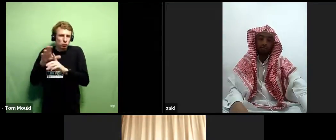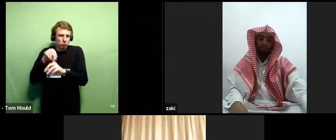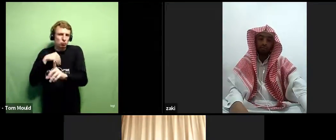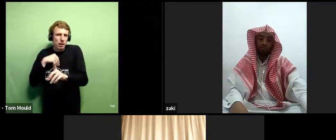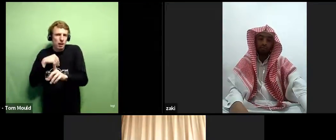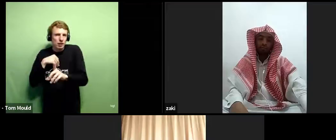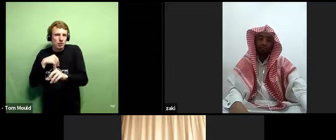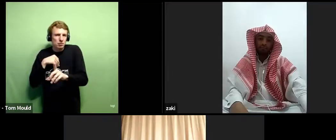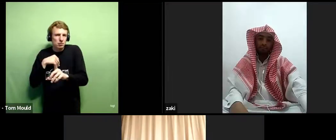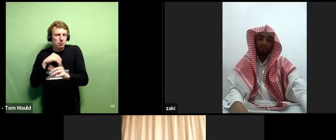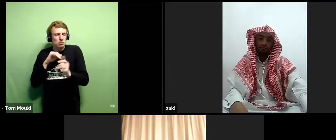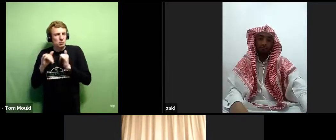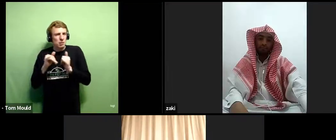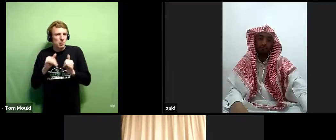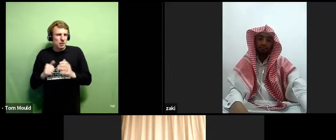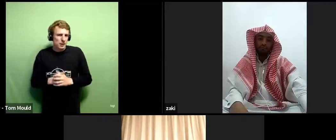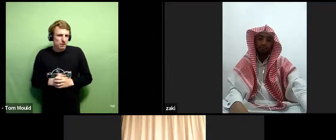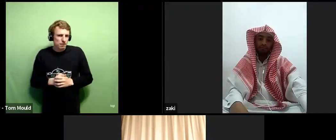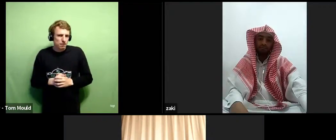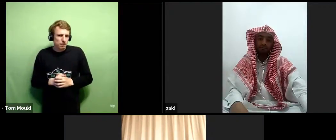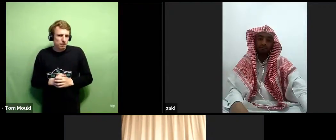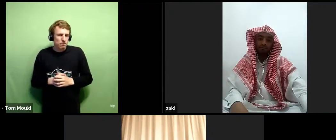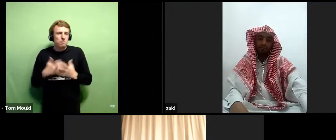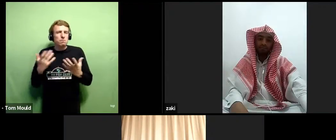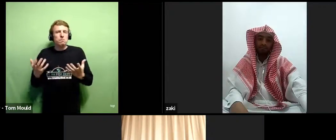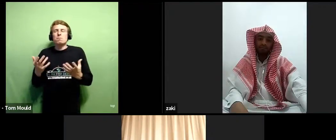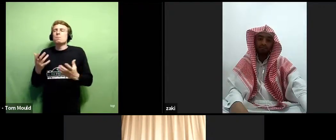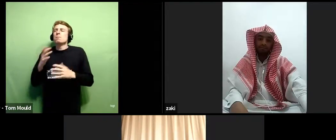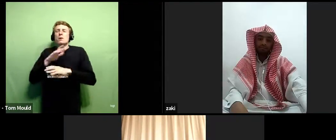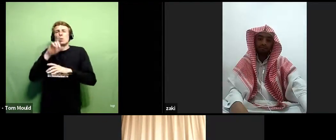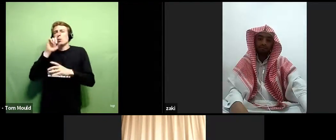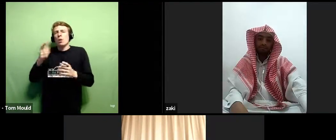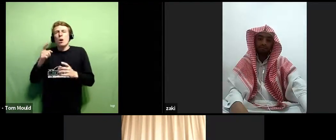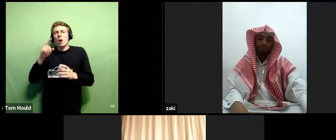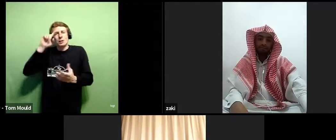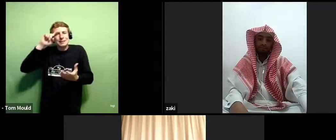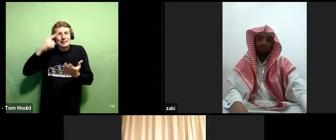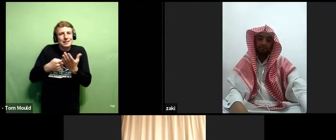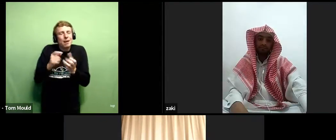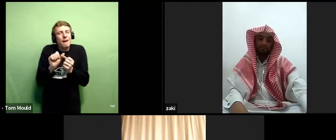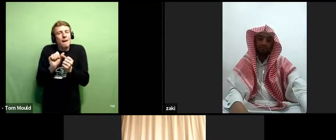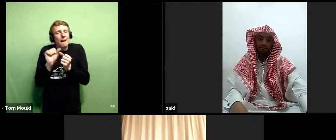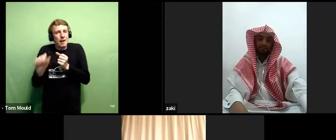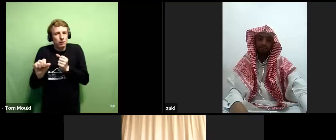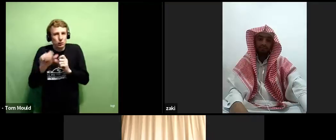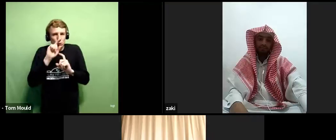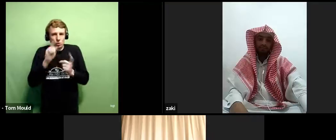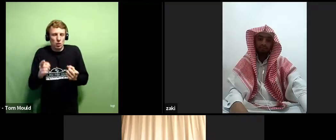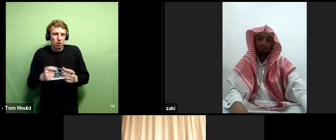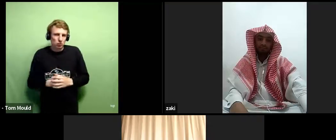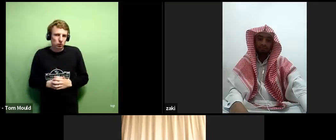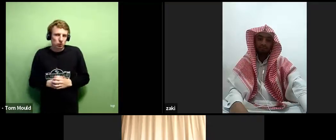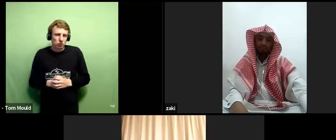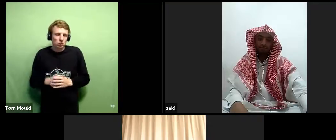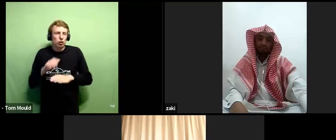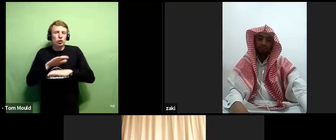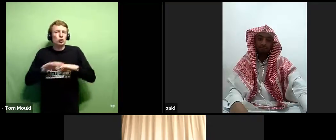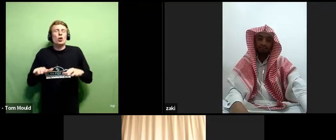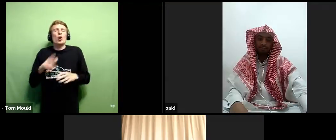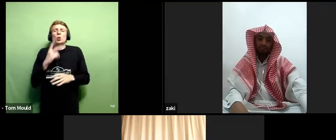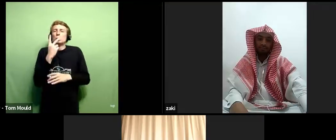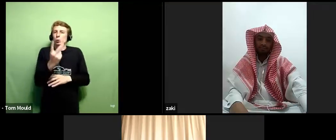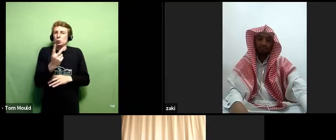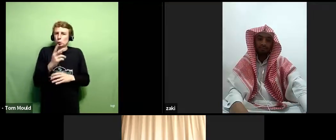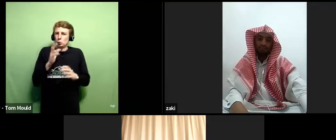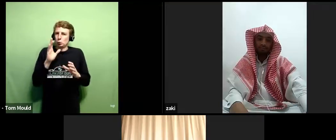Or it's not accepted that they were to pray two units and then make the intention these